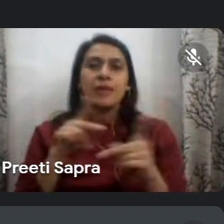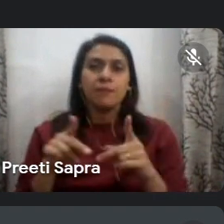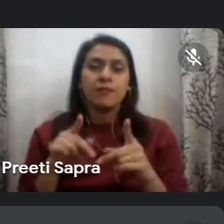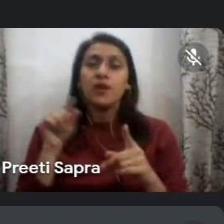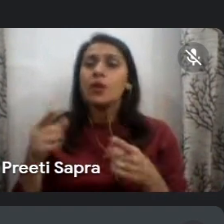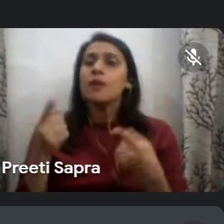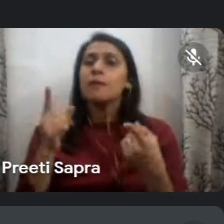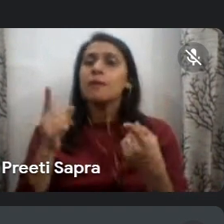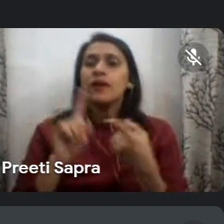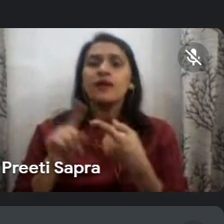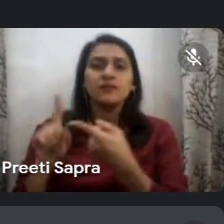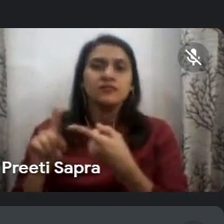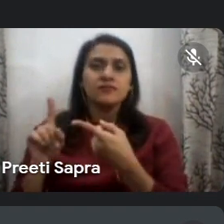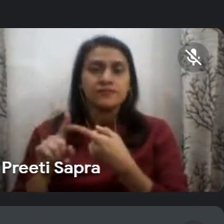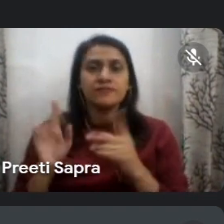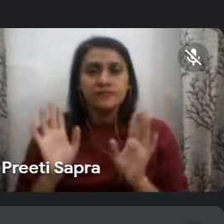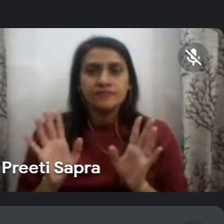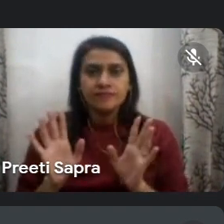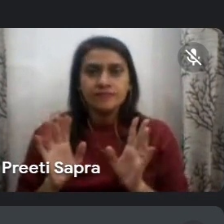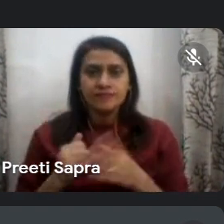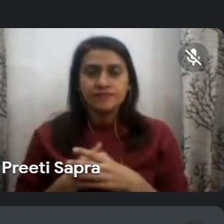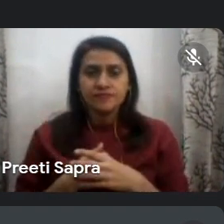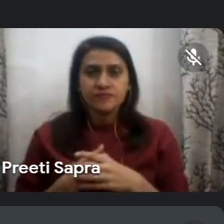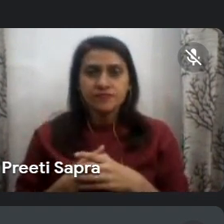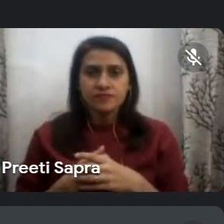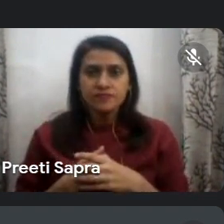what happens, and I've seen this also, where